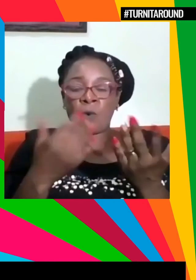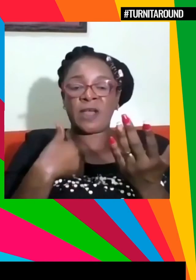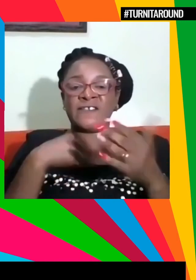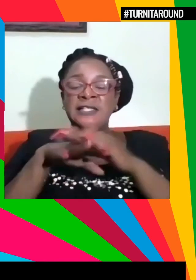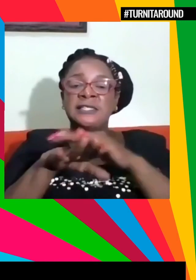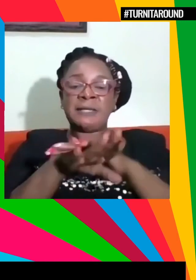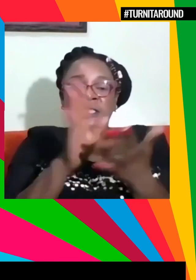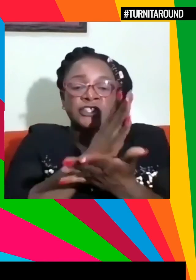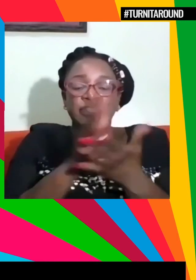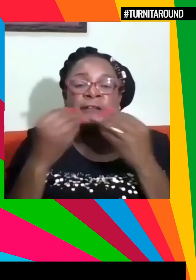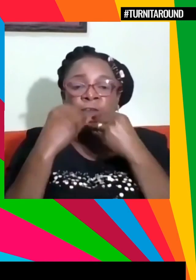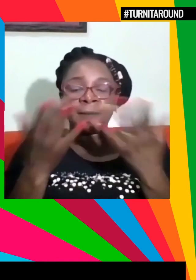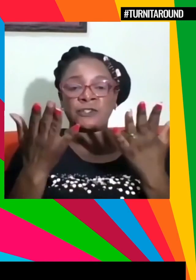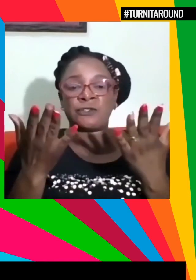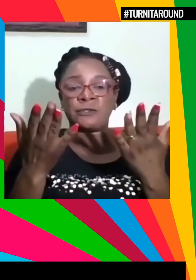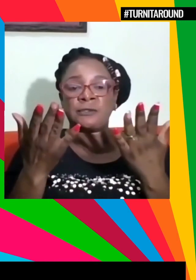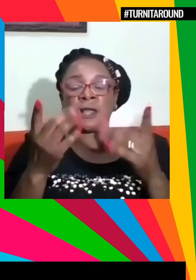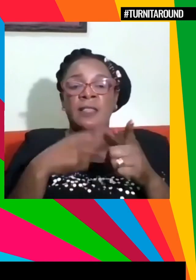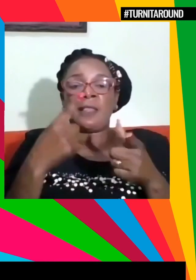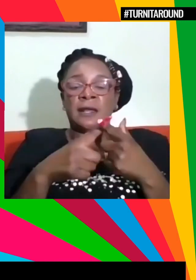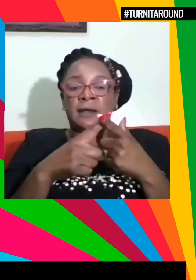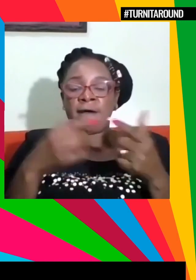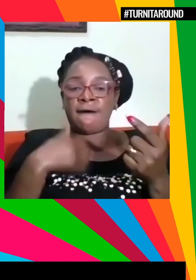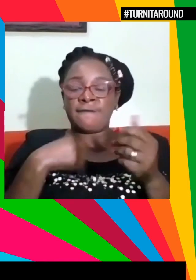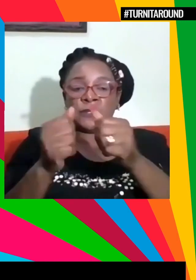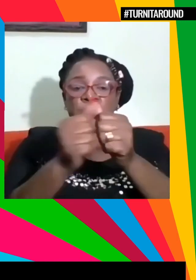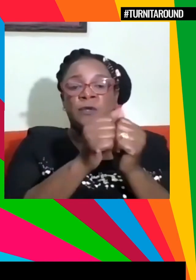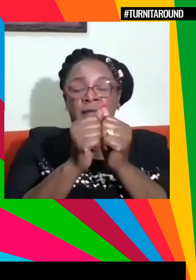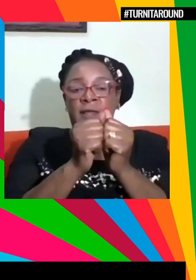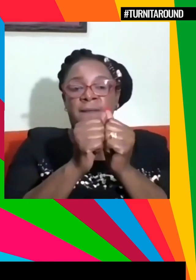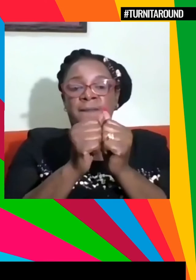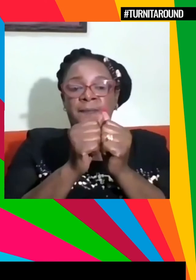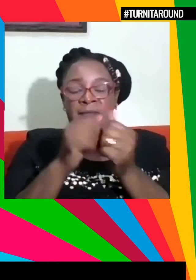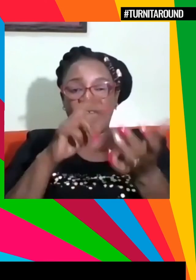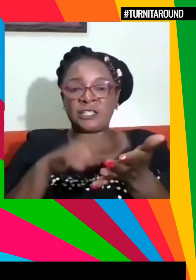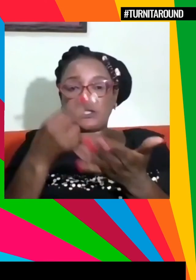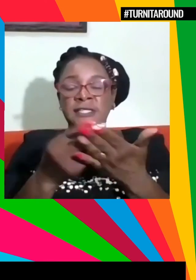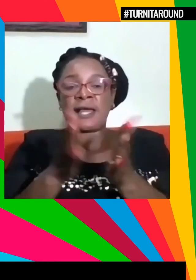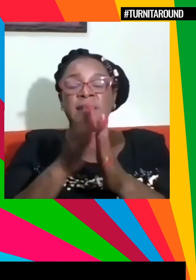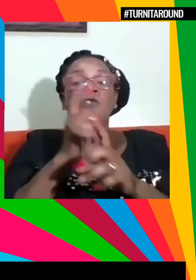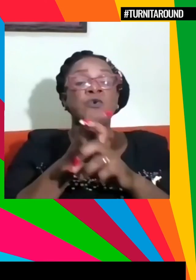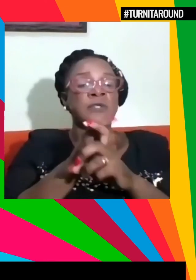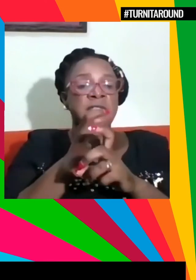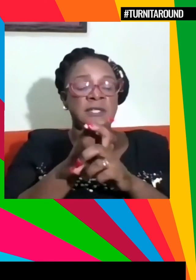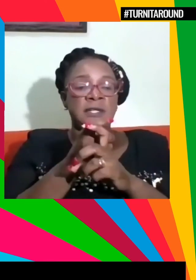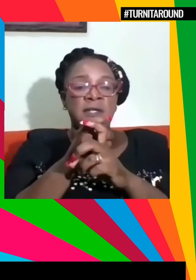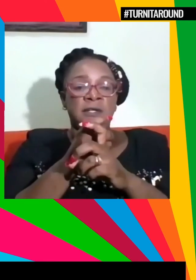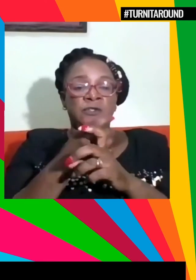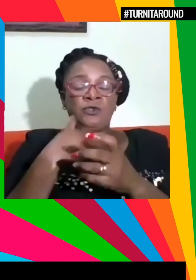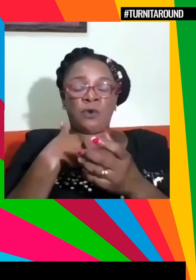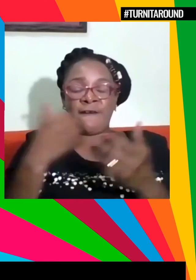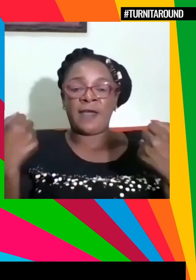share information and bring together, you know, resources and tools to accelerate